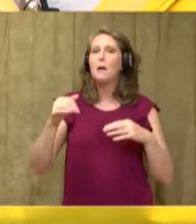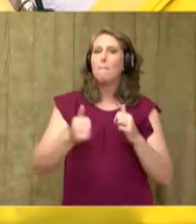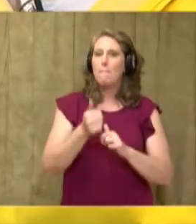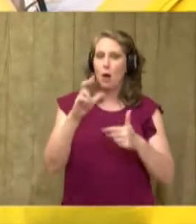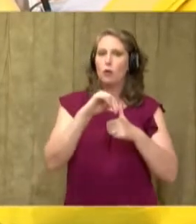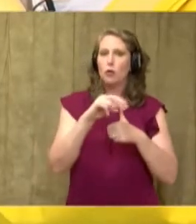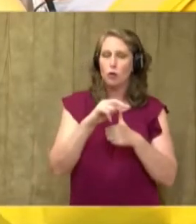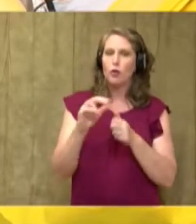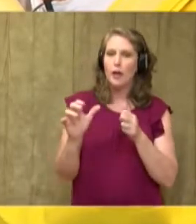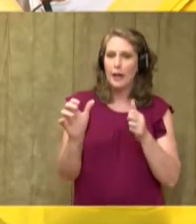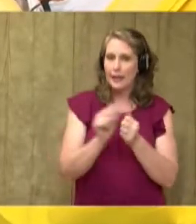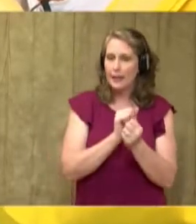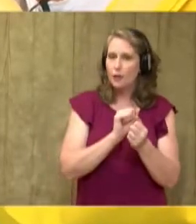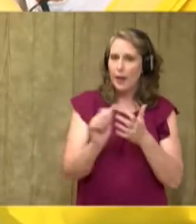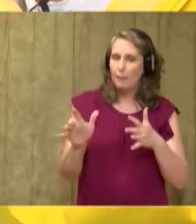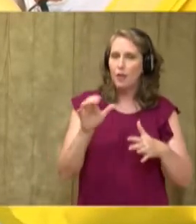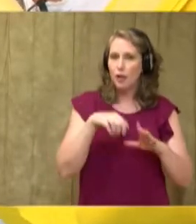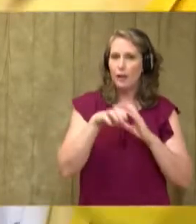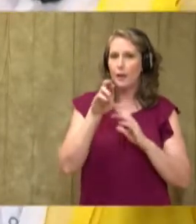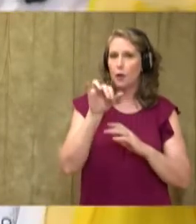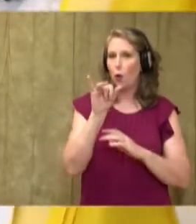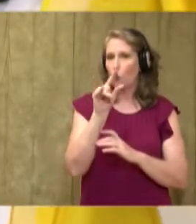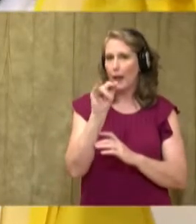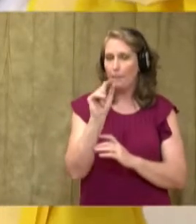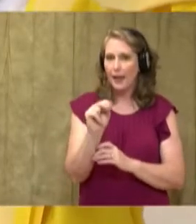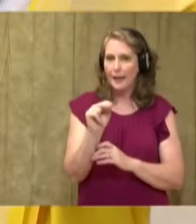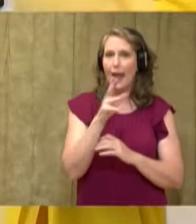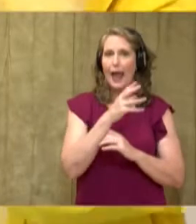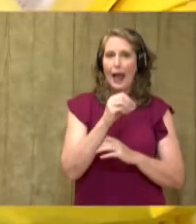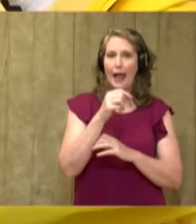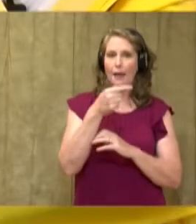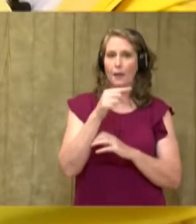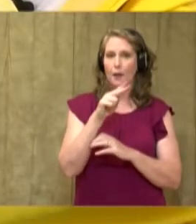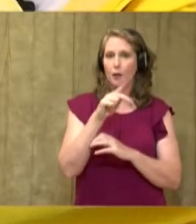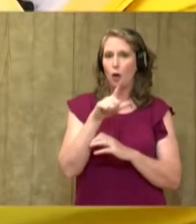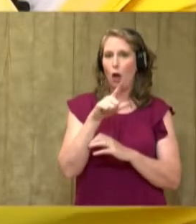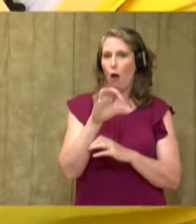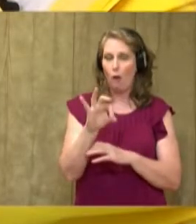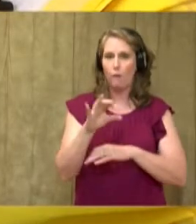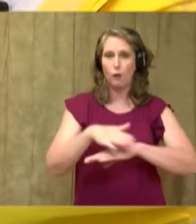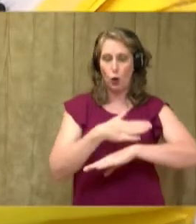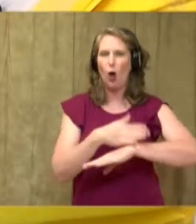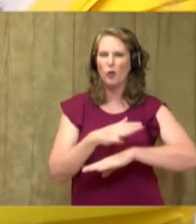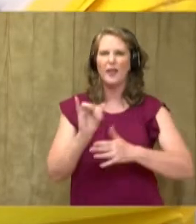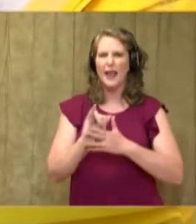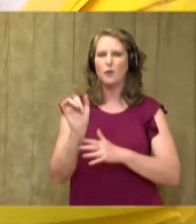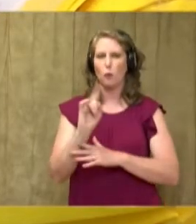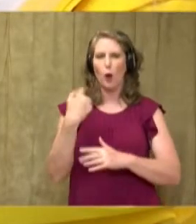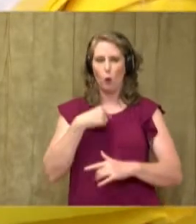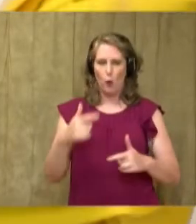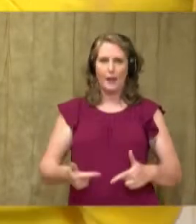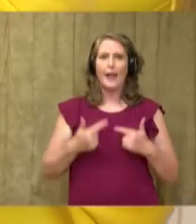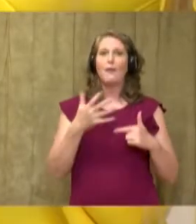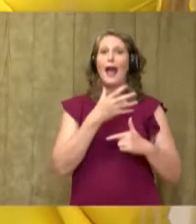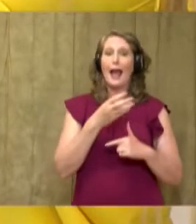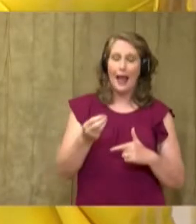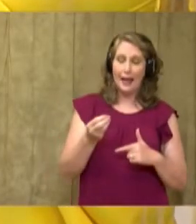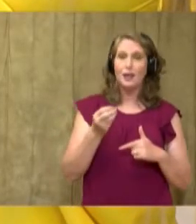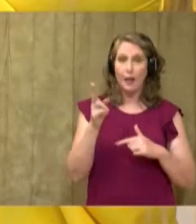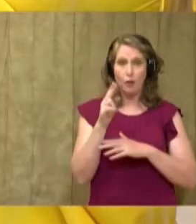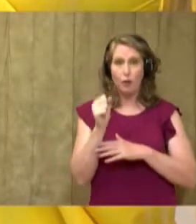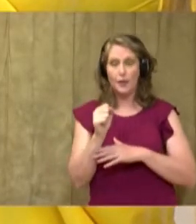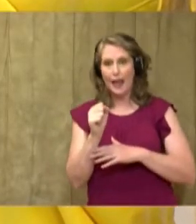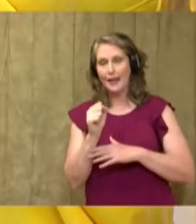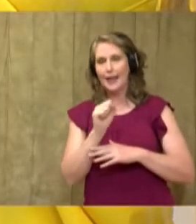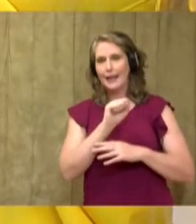hurricanes do their damage in the Caribbean and along the Gulf Coast, which is where we live, and the southeast coast of the United States. And if you look